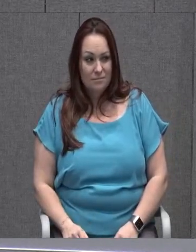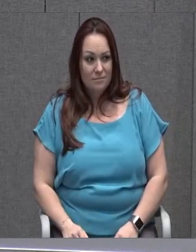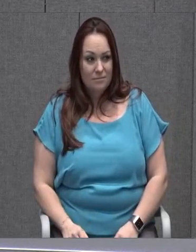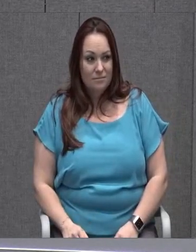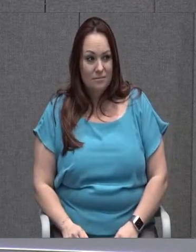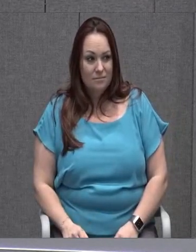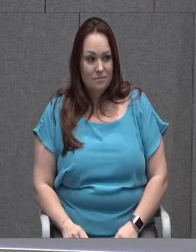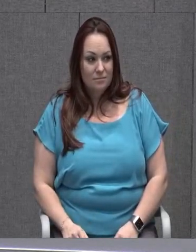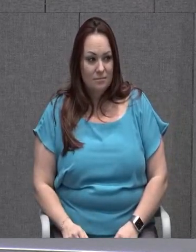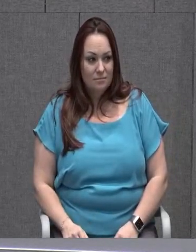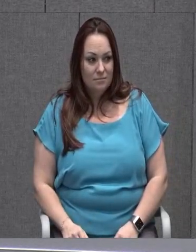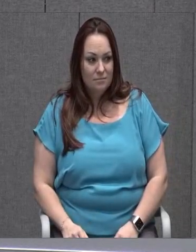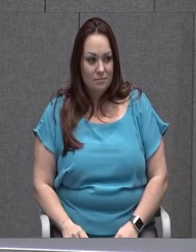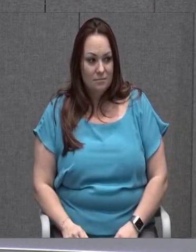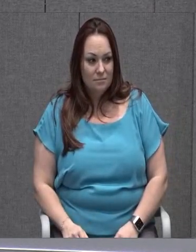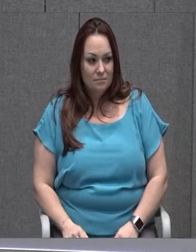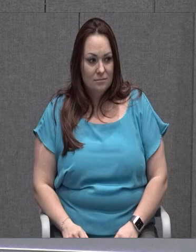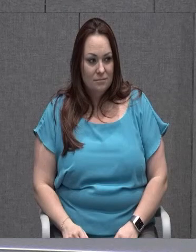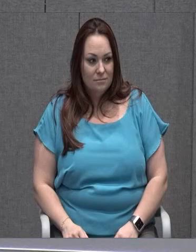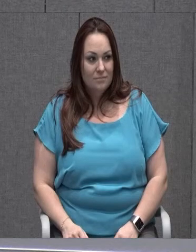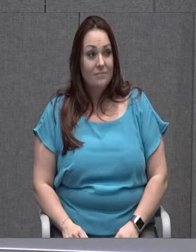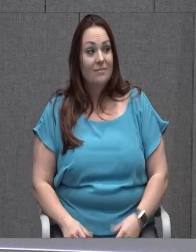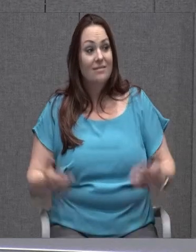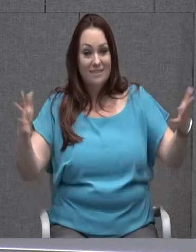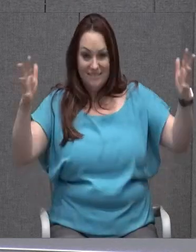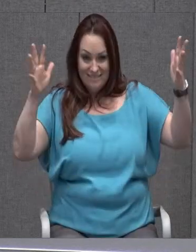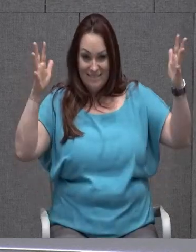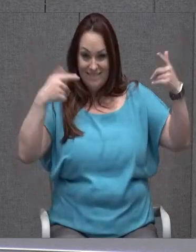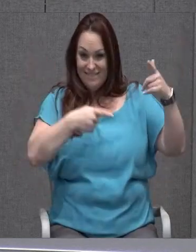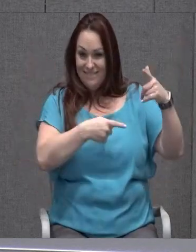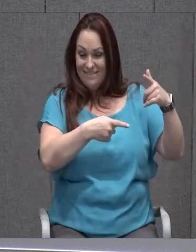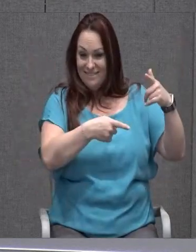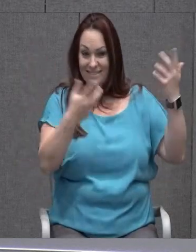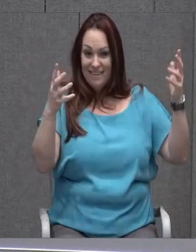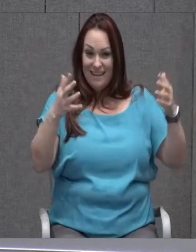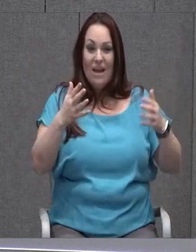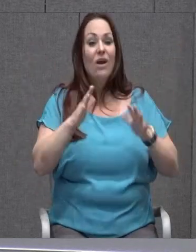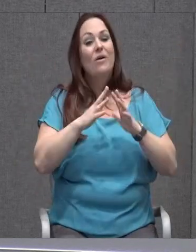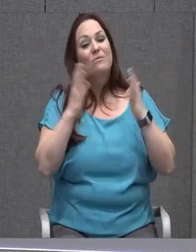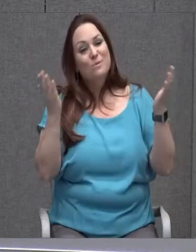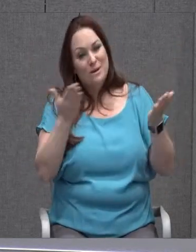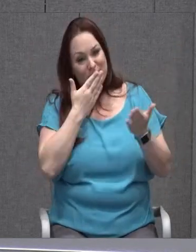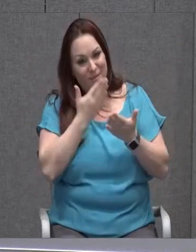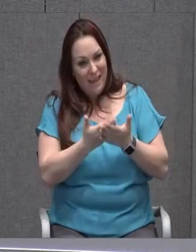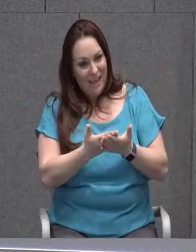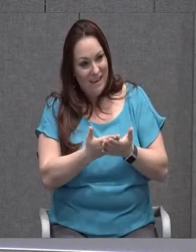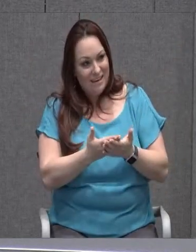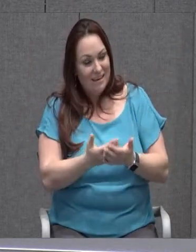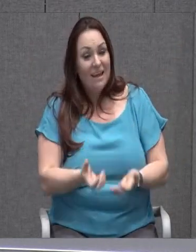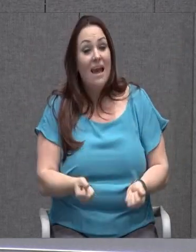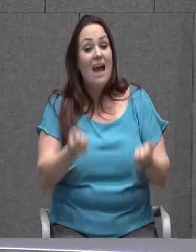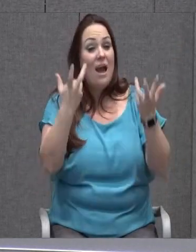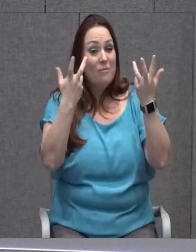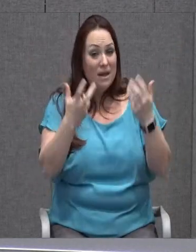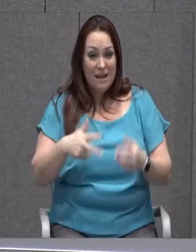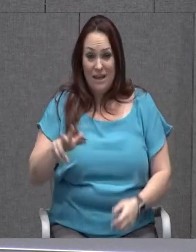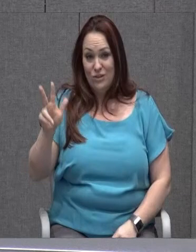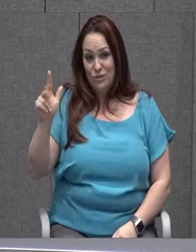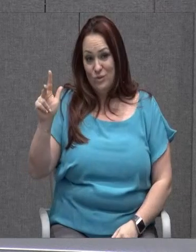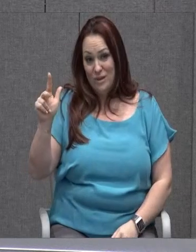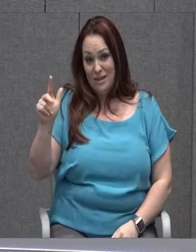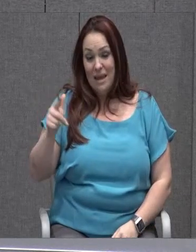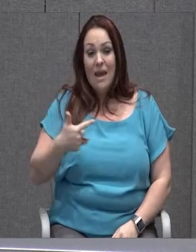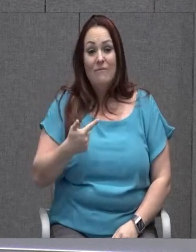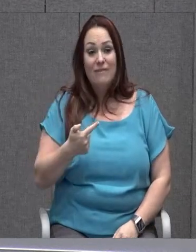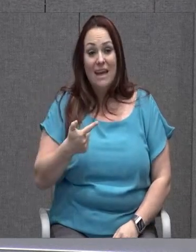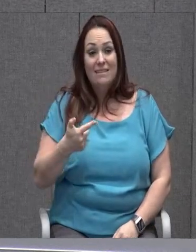Y Come on. 18. Oh. ¡Oh, muy bien! ¿Cuántos? 23. 23